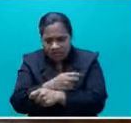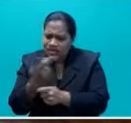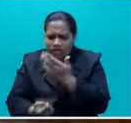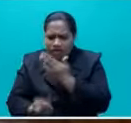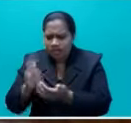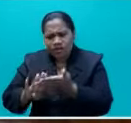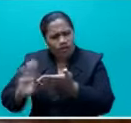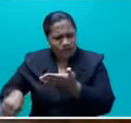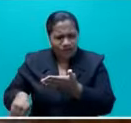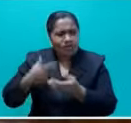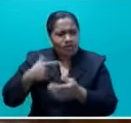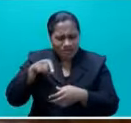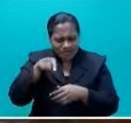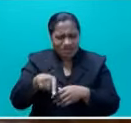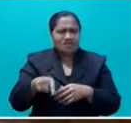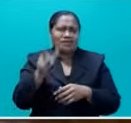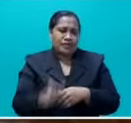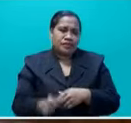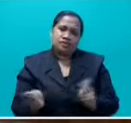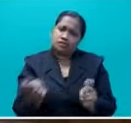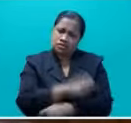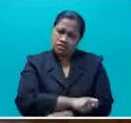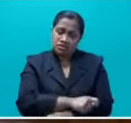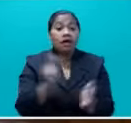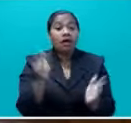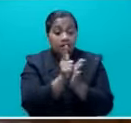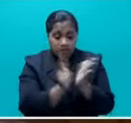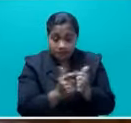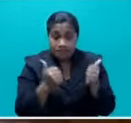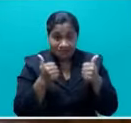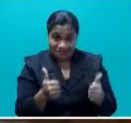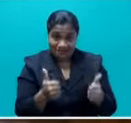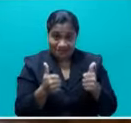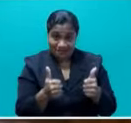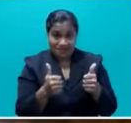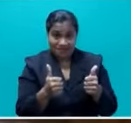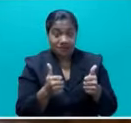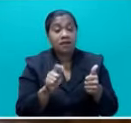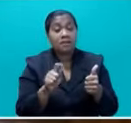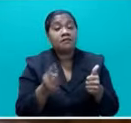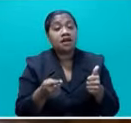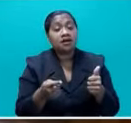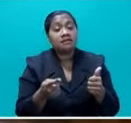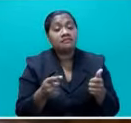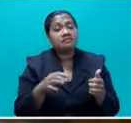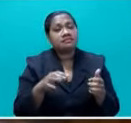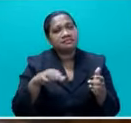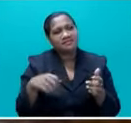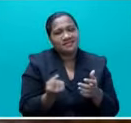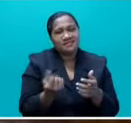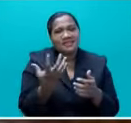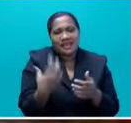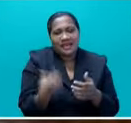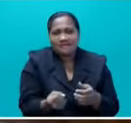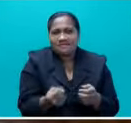Speaker, sir. Law is good, but it must have a spirit, a good spirit, a